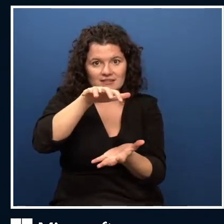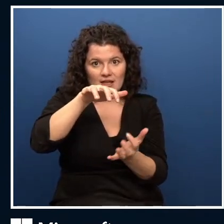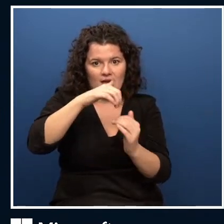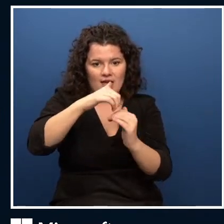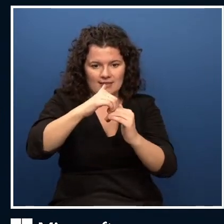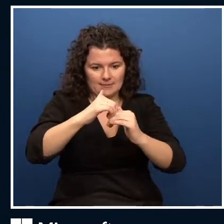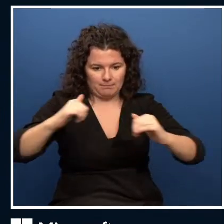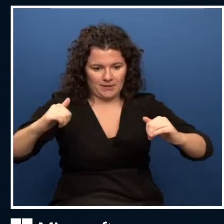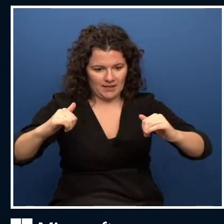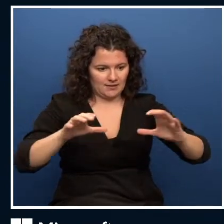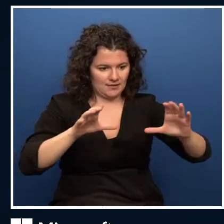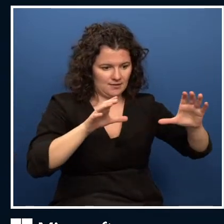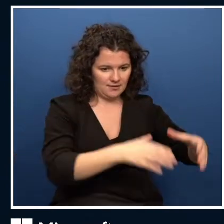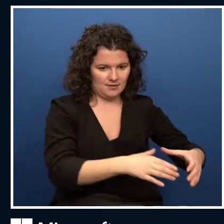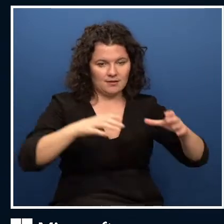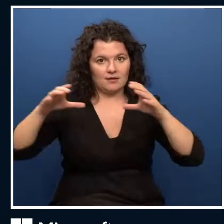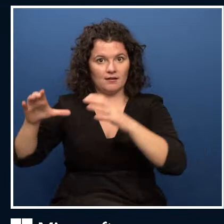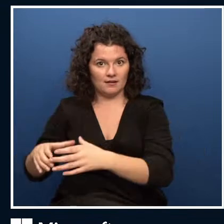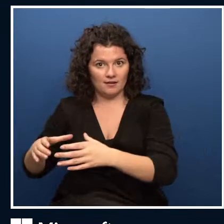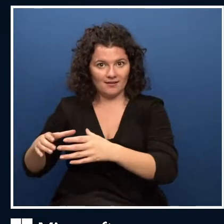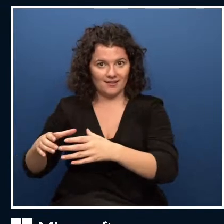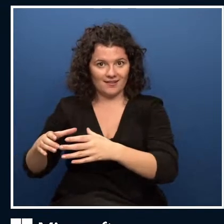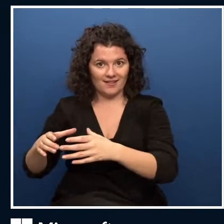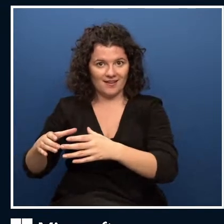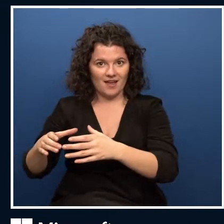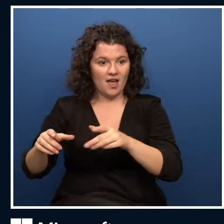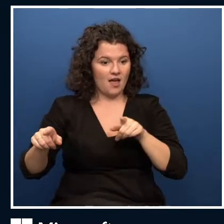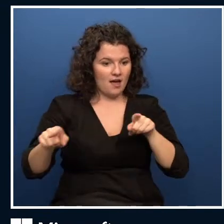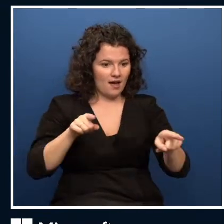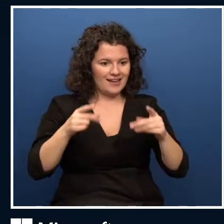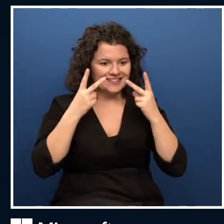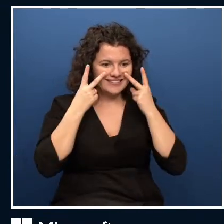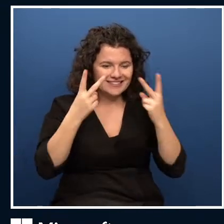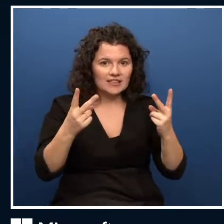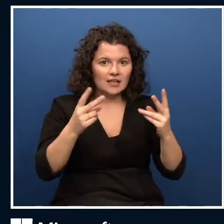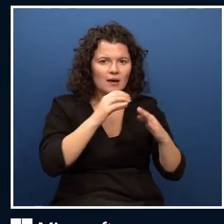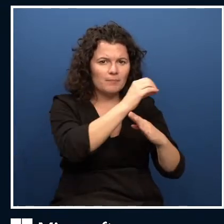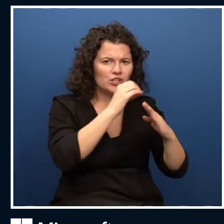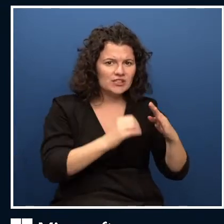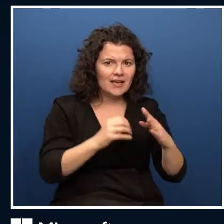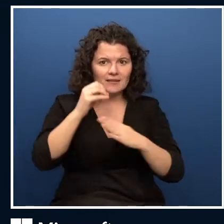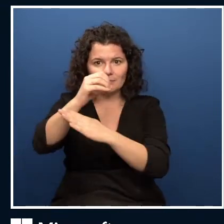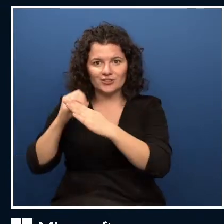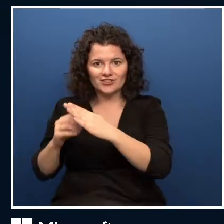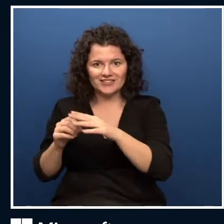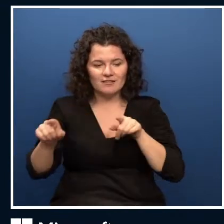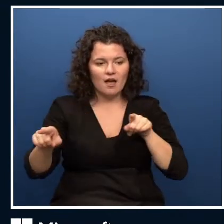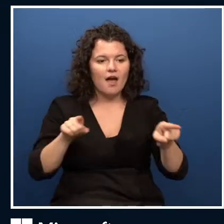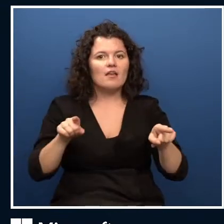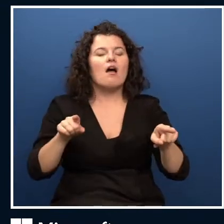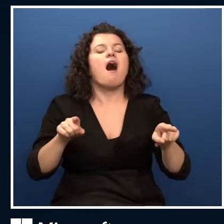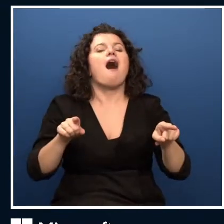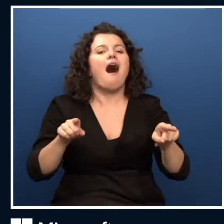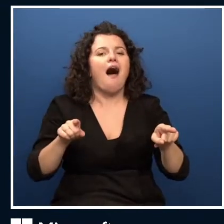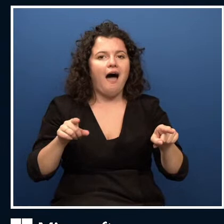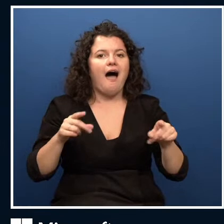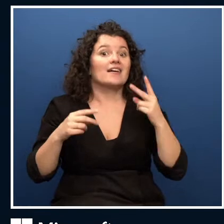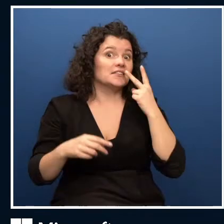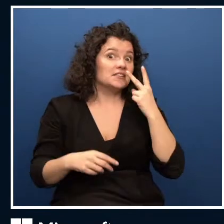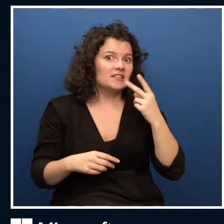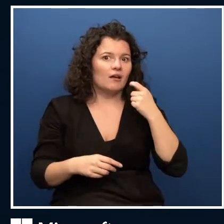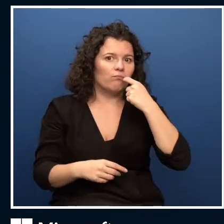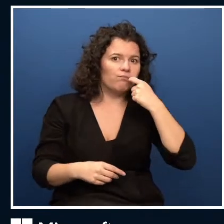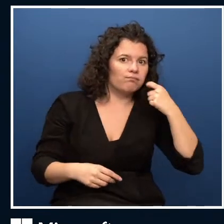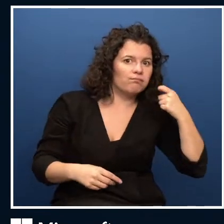rate for each of these groups very easily with the FairLearn dashboards. So some groups may be overrepresented